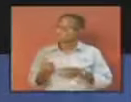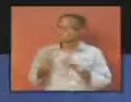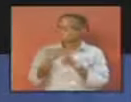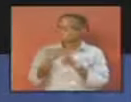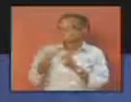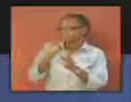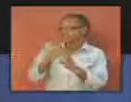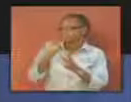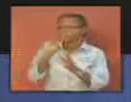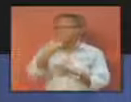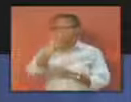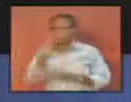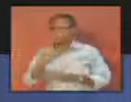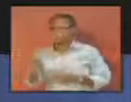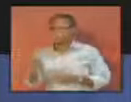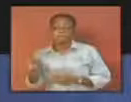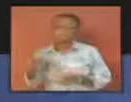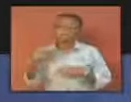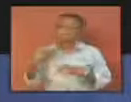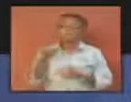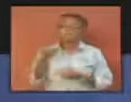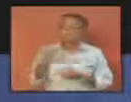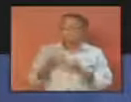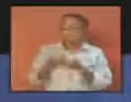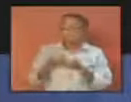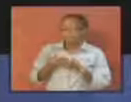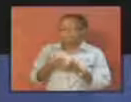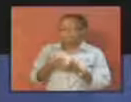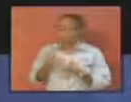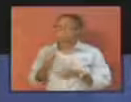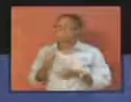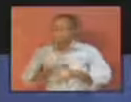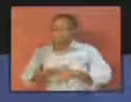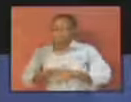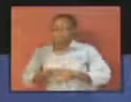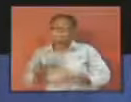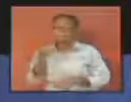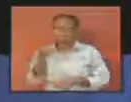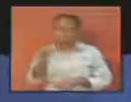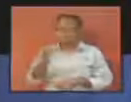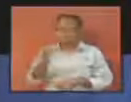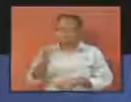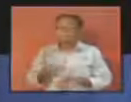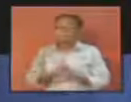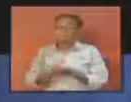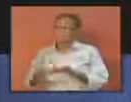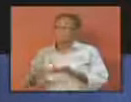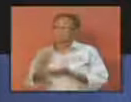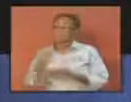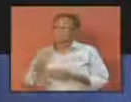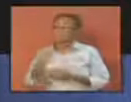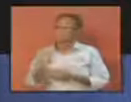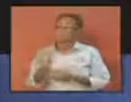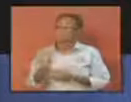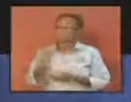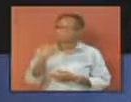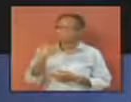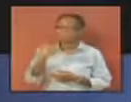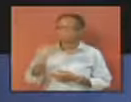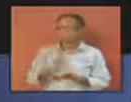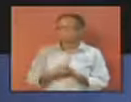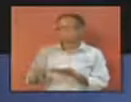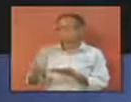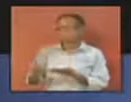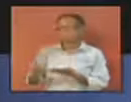which is what we're trying to do right now. Is any such facility being made for persons who may wish to take that second dose at that